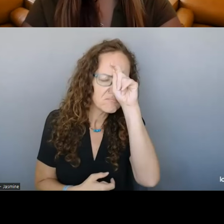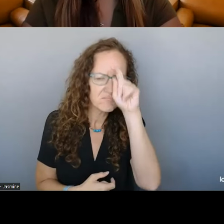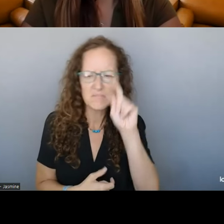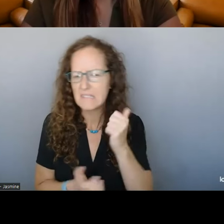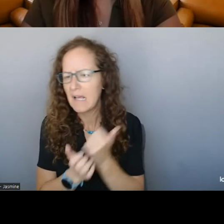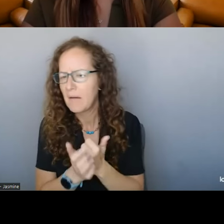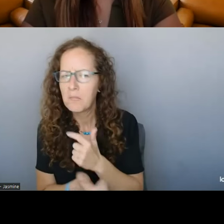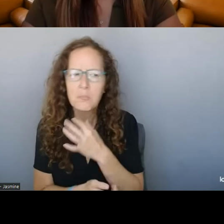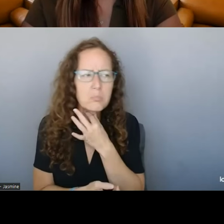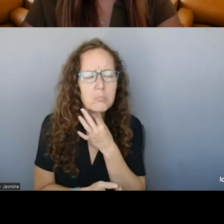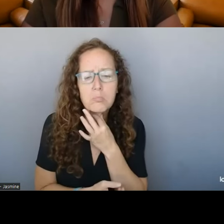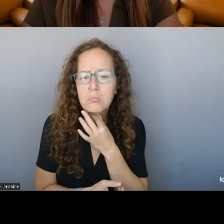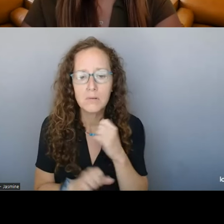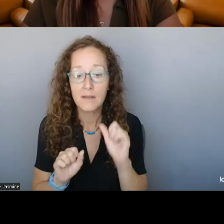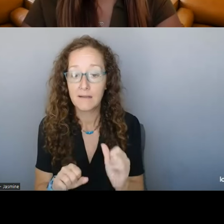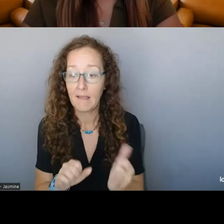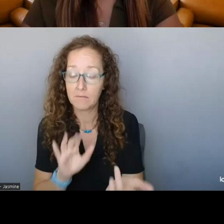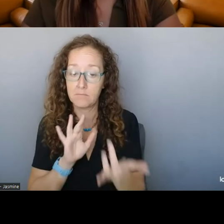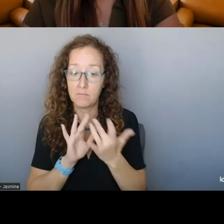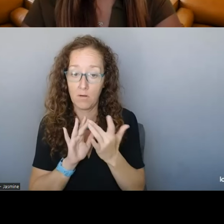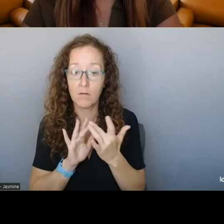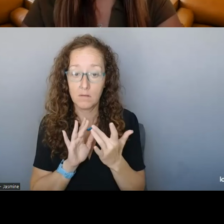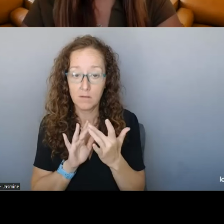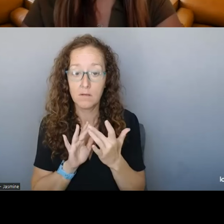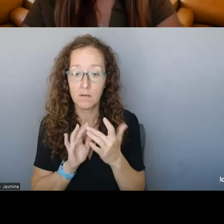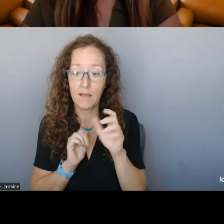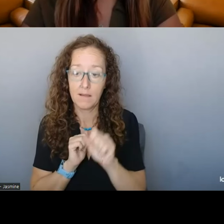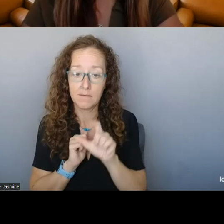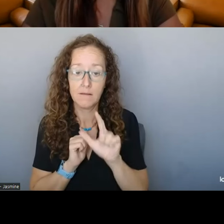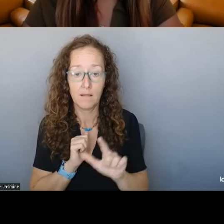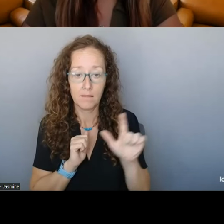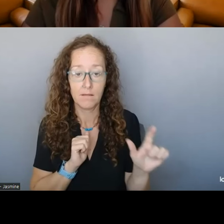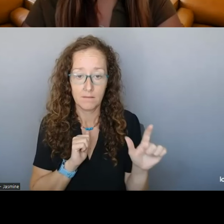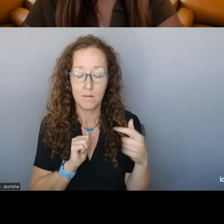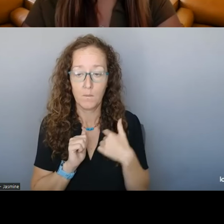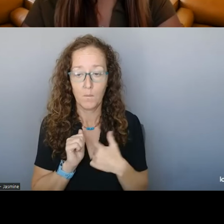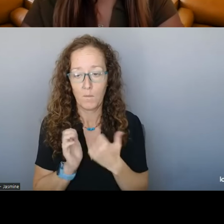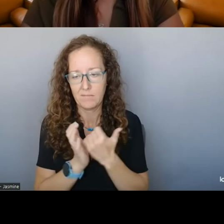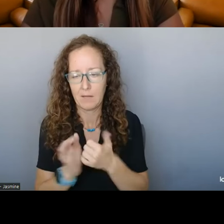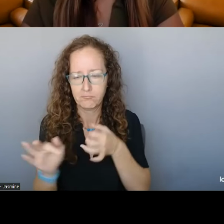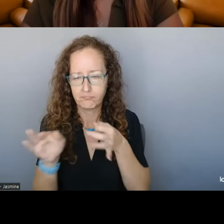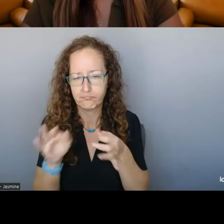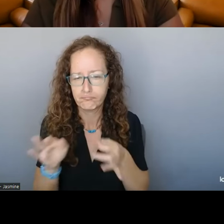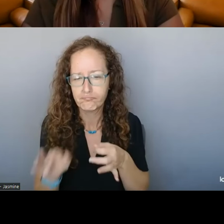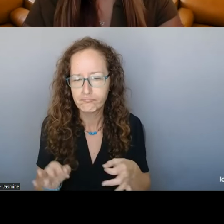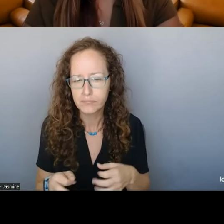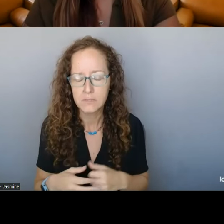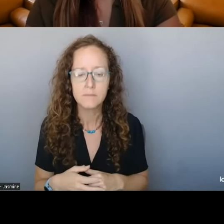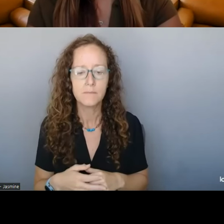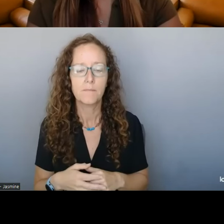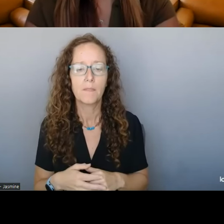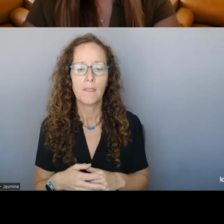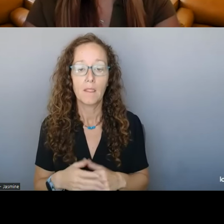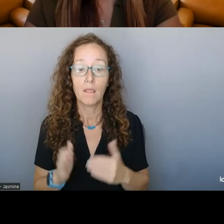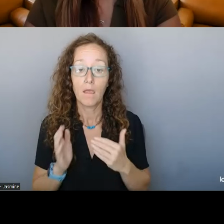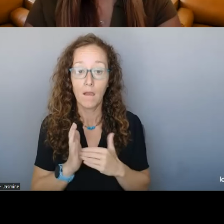guidelines are, please feel free to give Senior Linkage Line a call. We can help you with that. A lot of